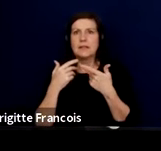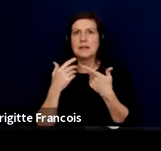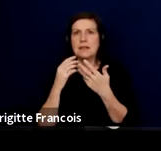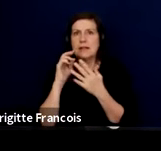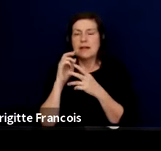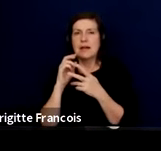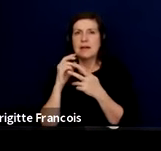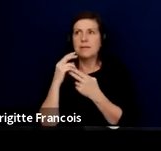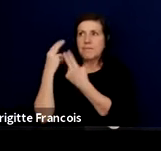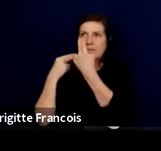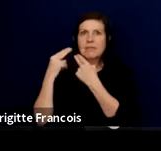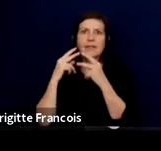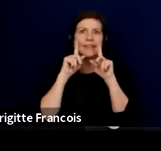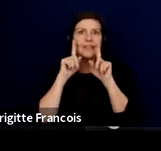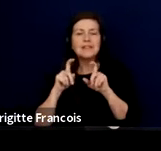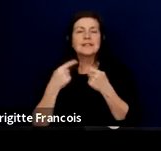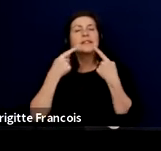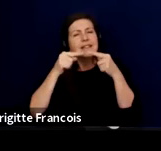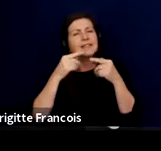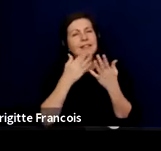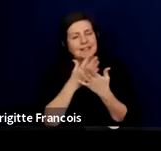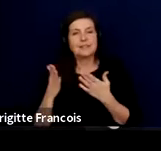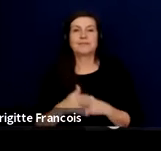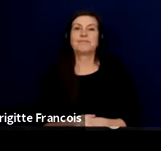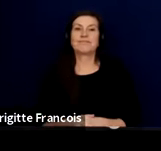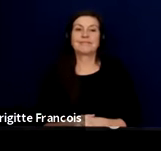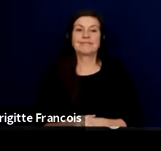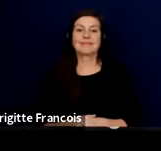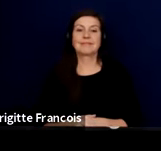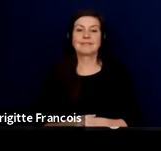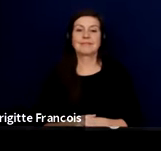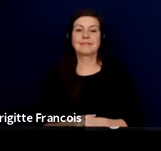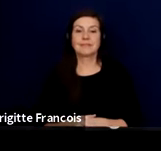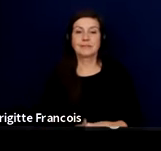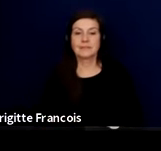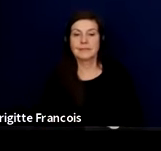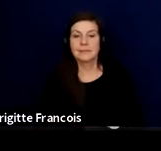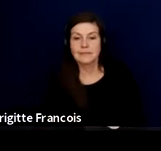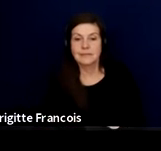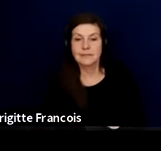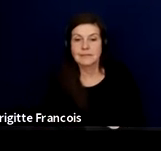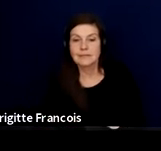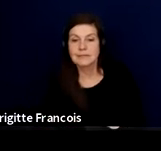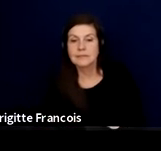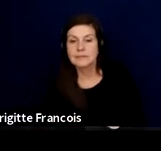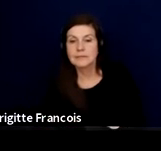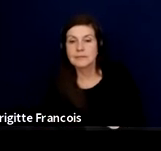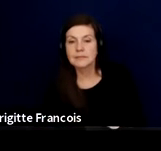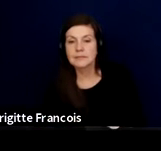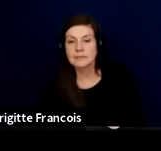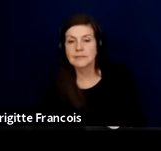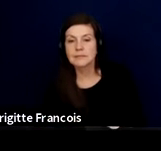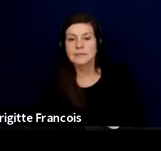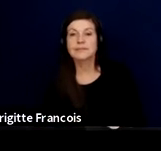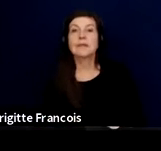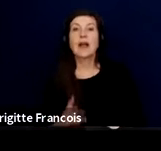thank you very much. I saw that Harry raised his hand, so please, Harry. Jakob, first